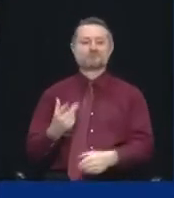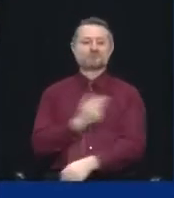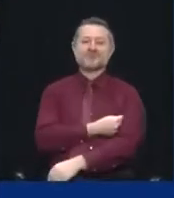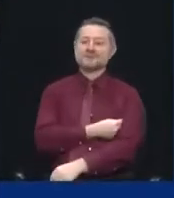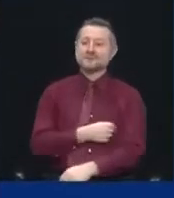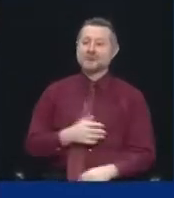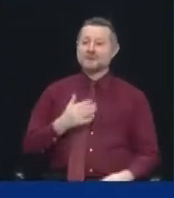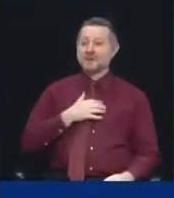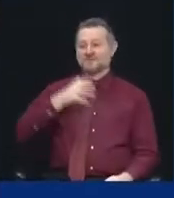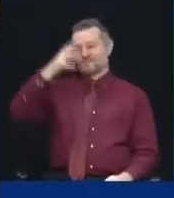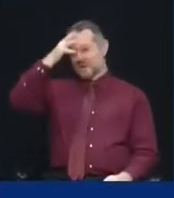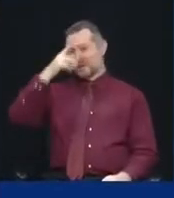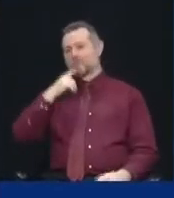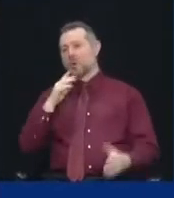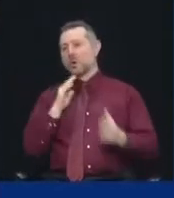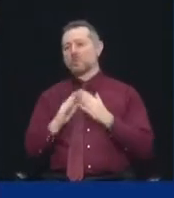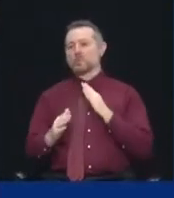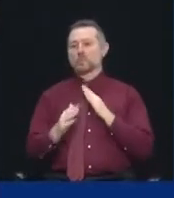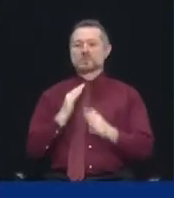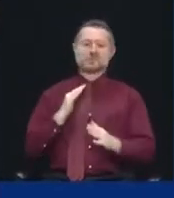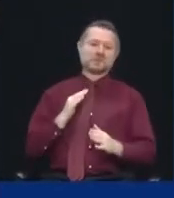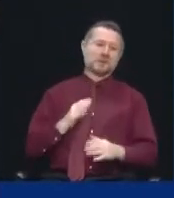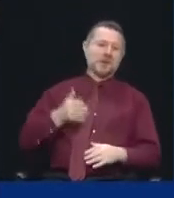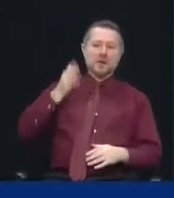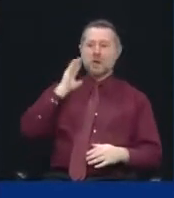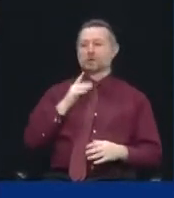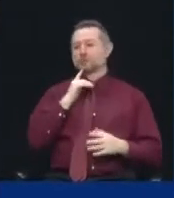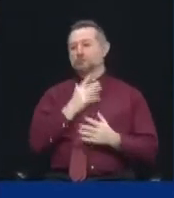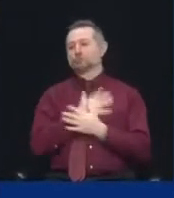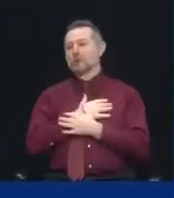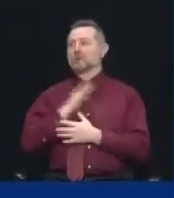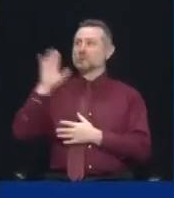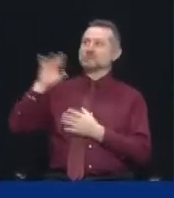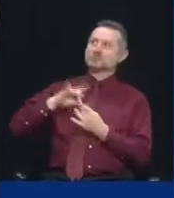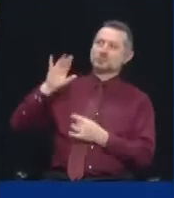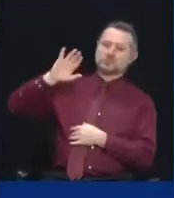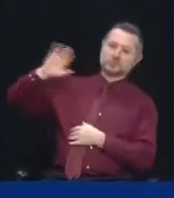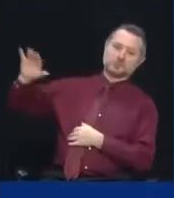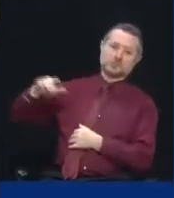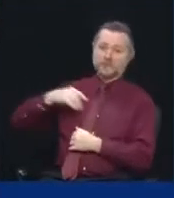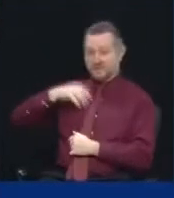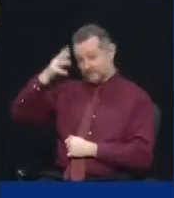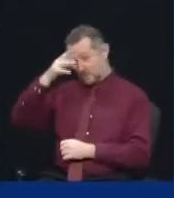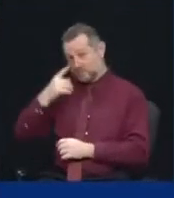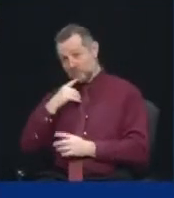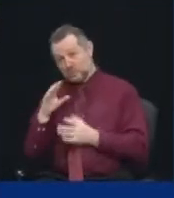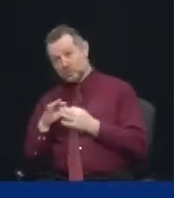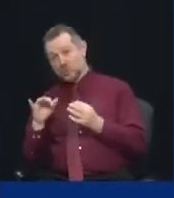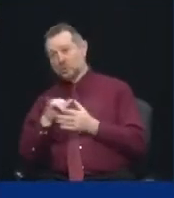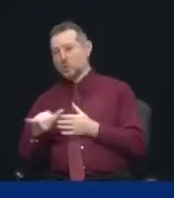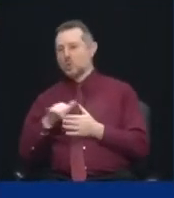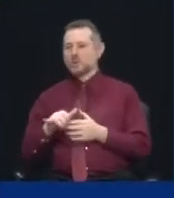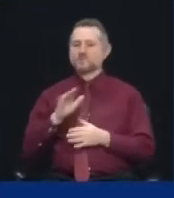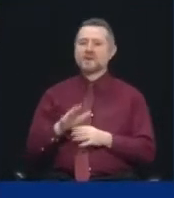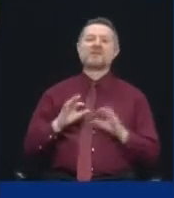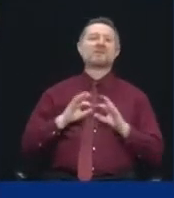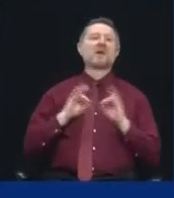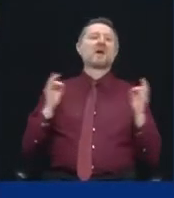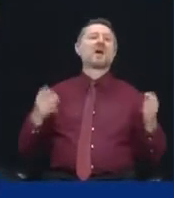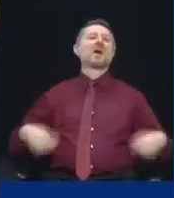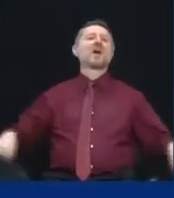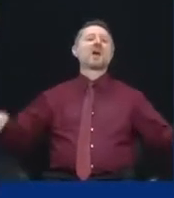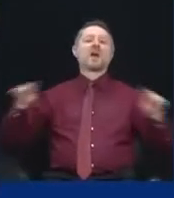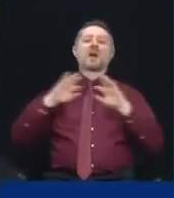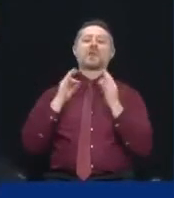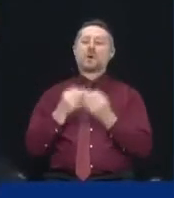it more simply, God rest his soul. He used to talk about New York as a family, the family of New York. You're a